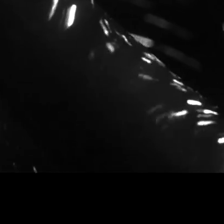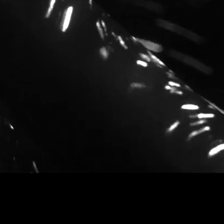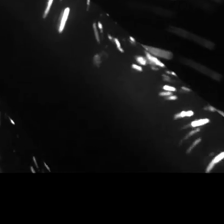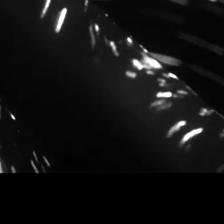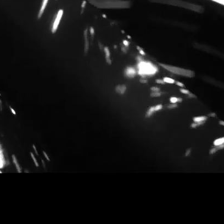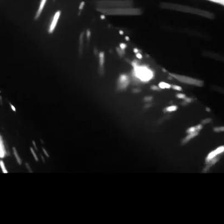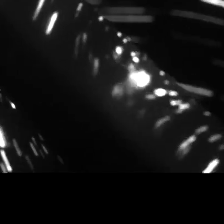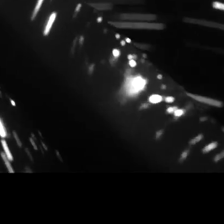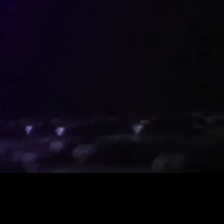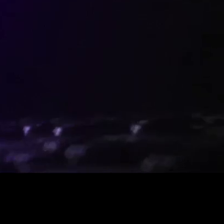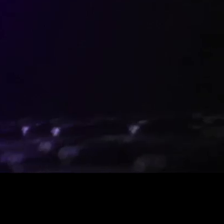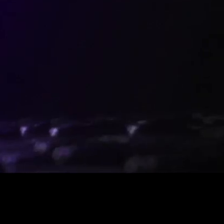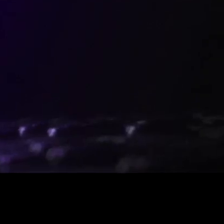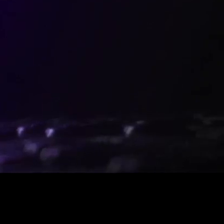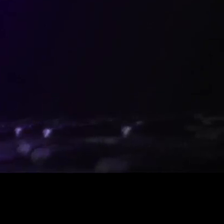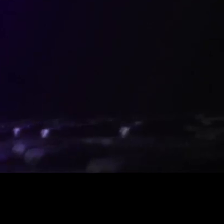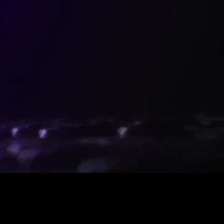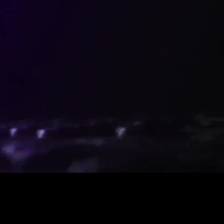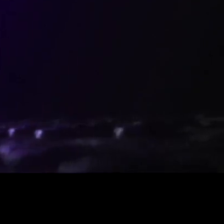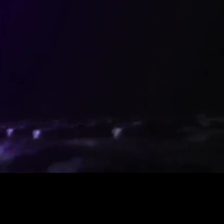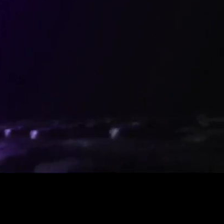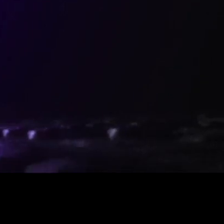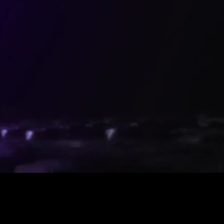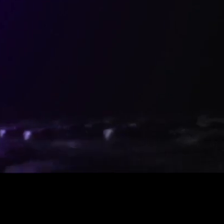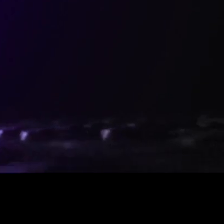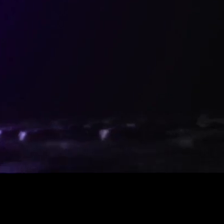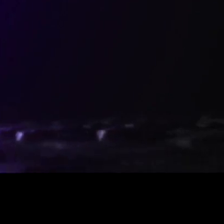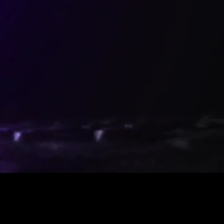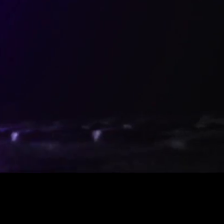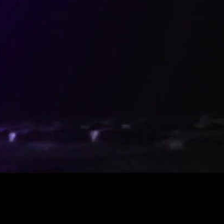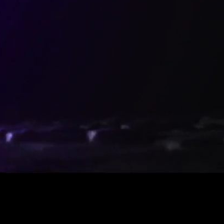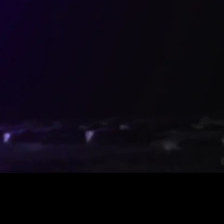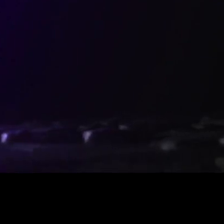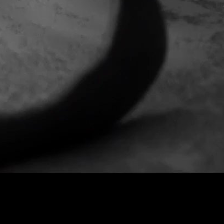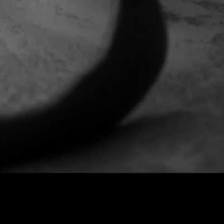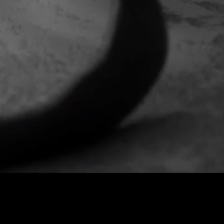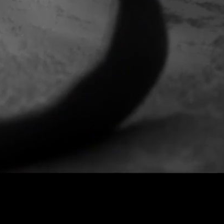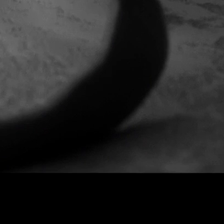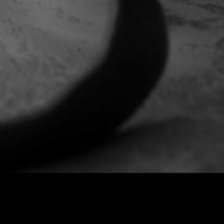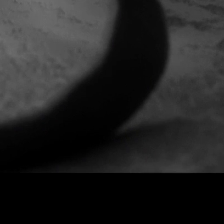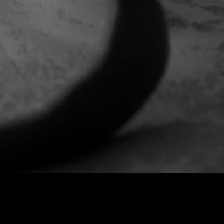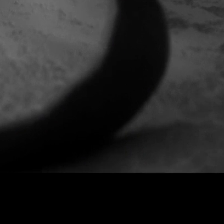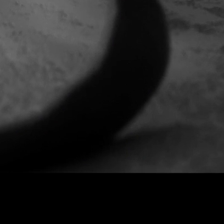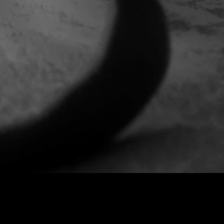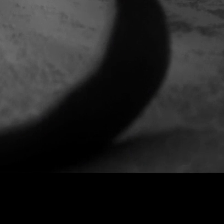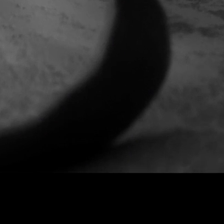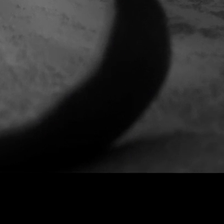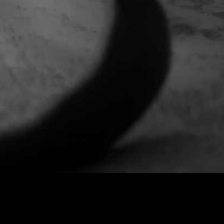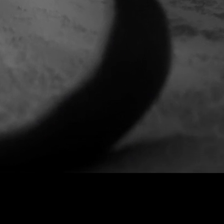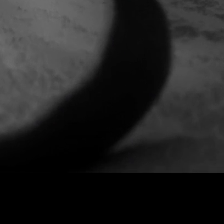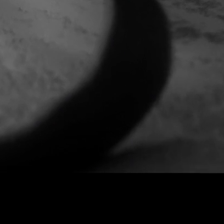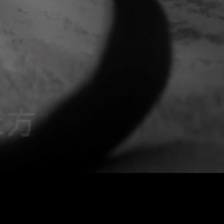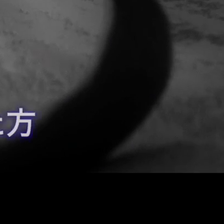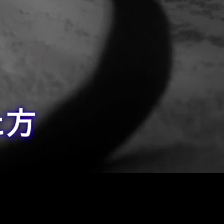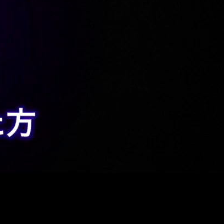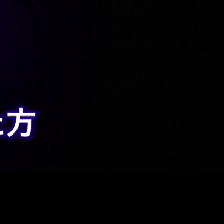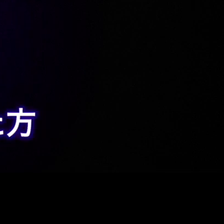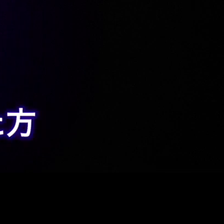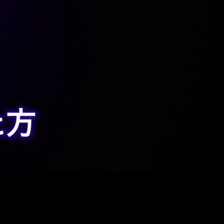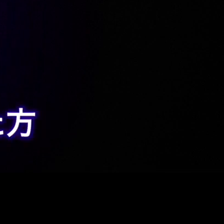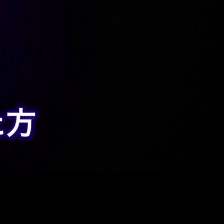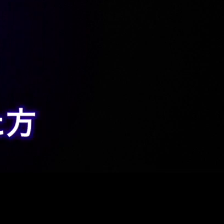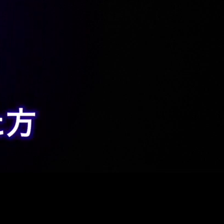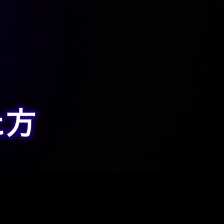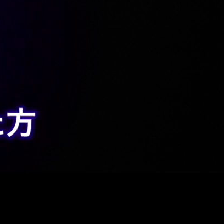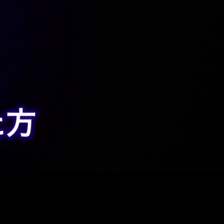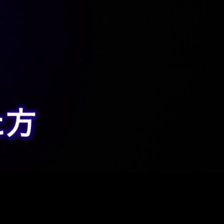to Abraham, the one guaranteed to Moses before he died, the one promised to David during his reign, the one revealed